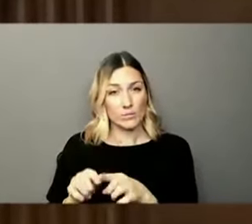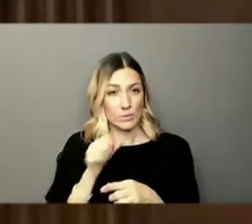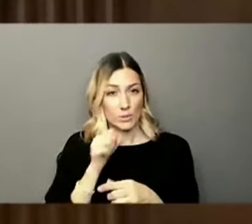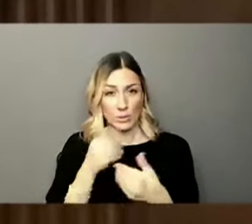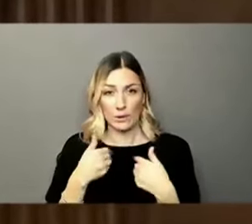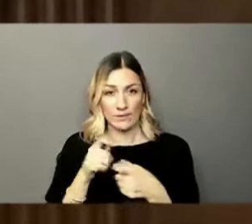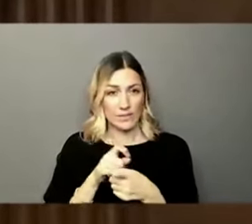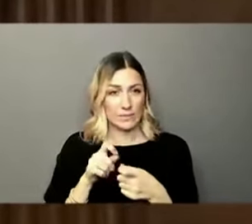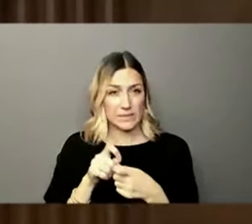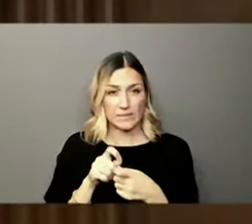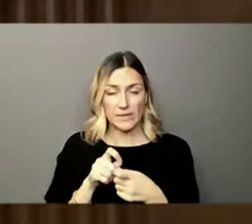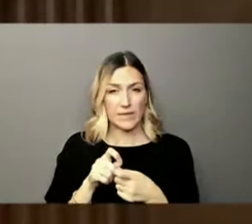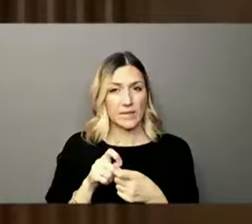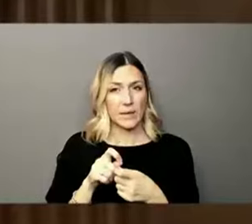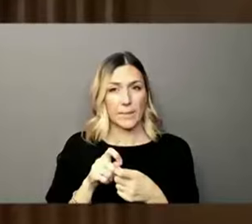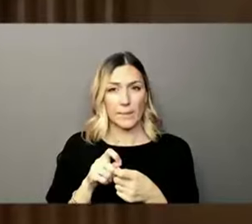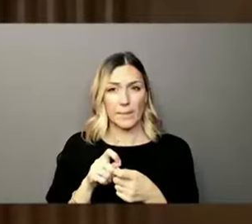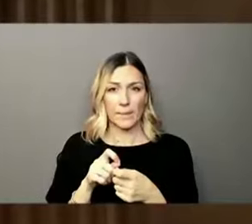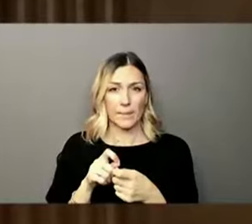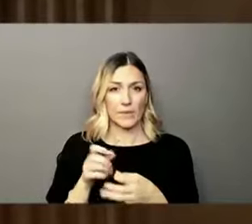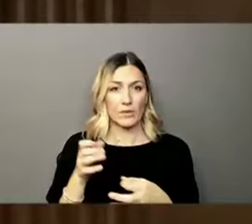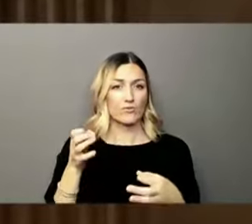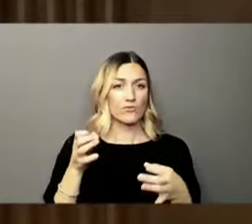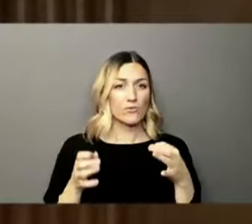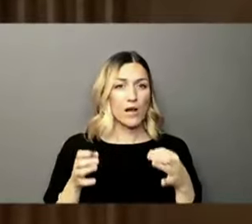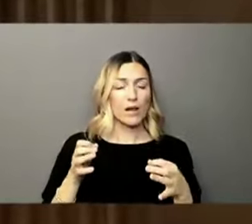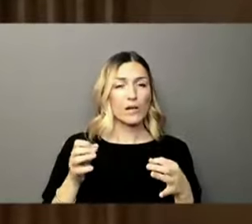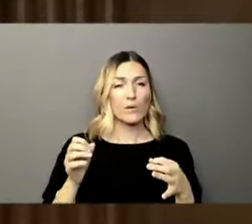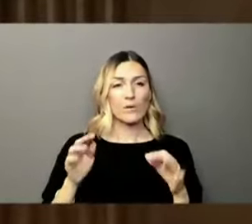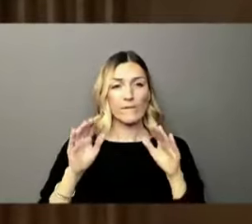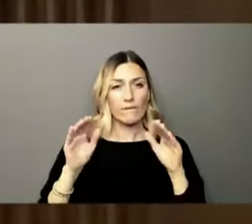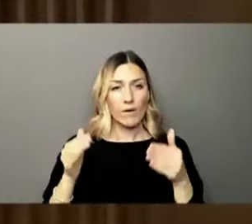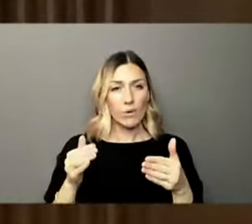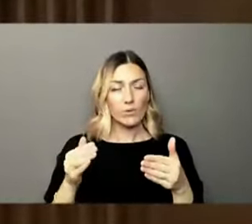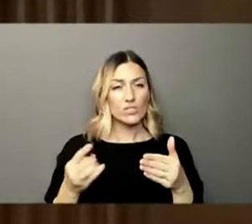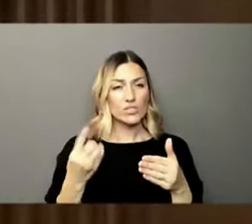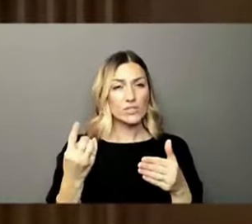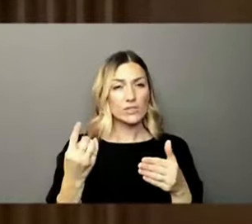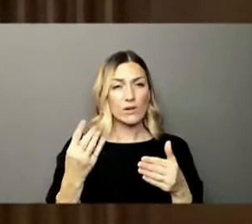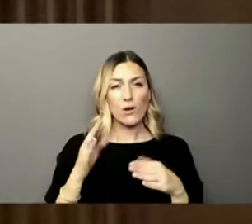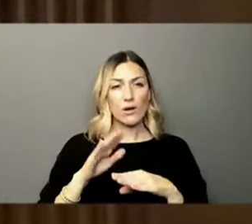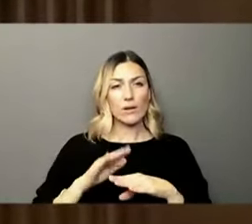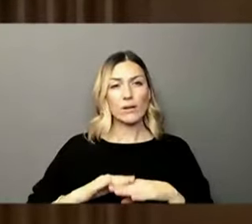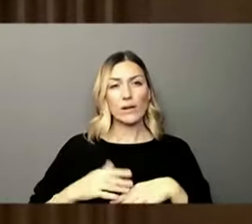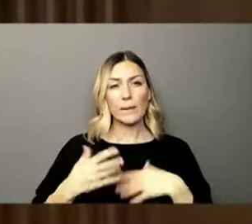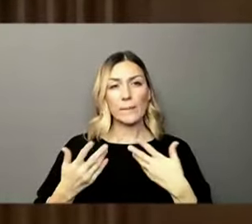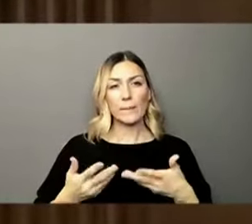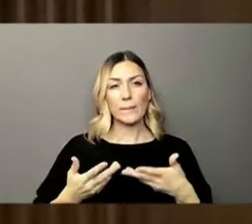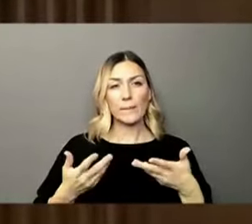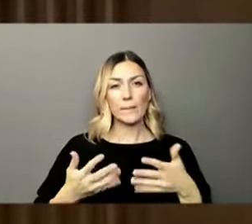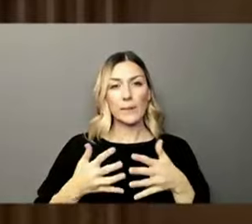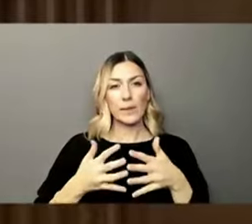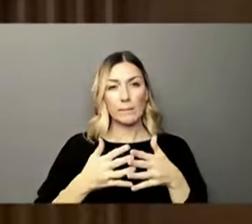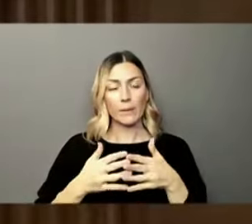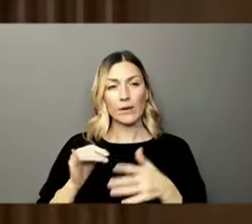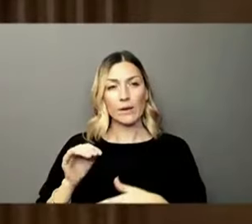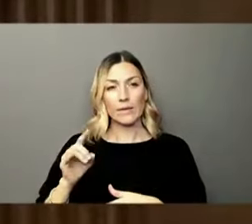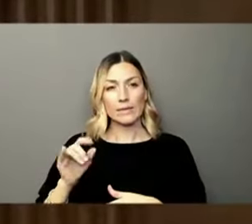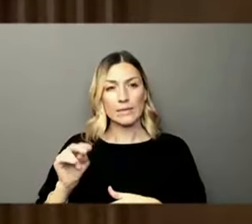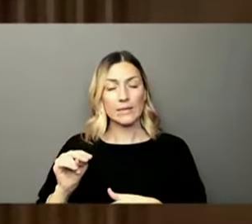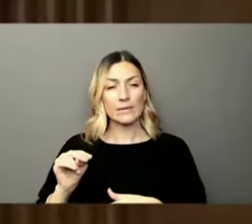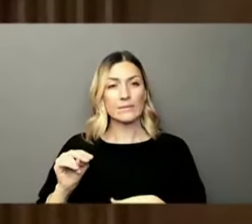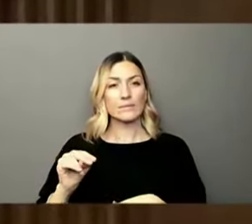specific trial or focus just on our American Indian Native and Native